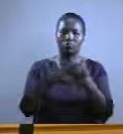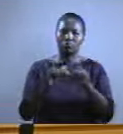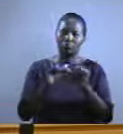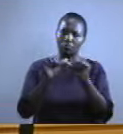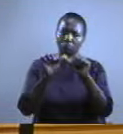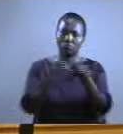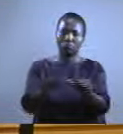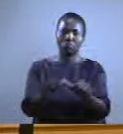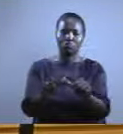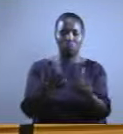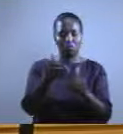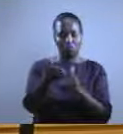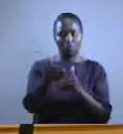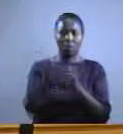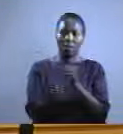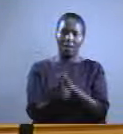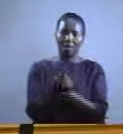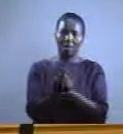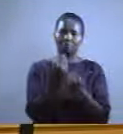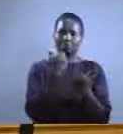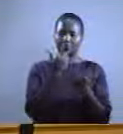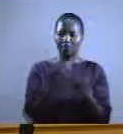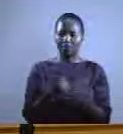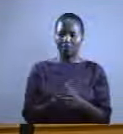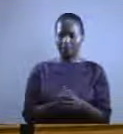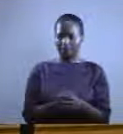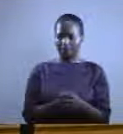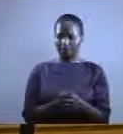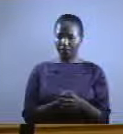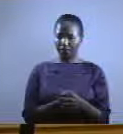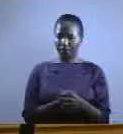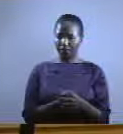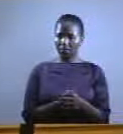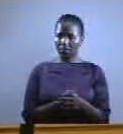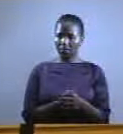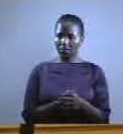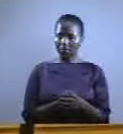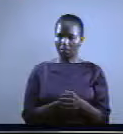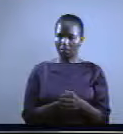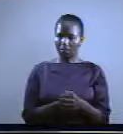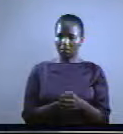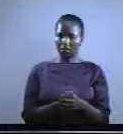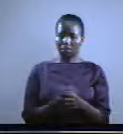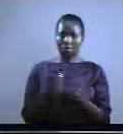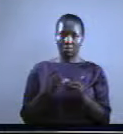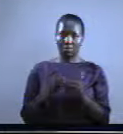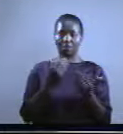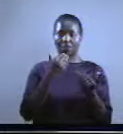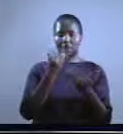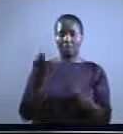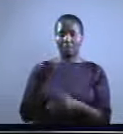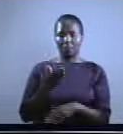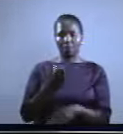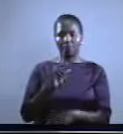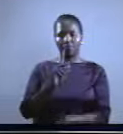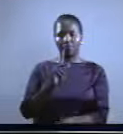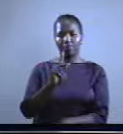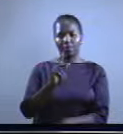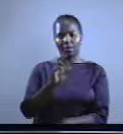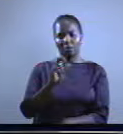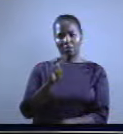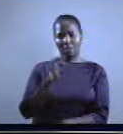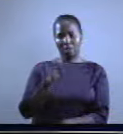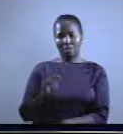as a direct result thereof. I thank you. Thank you, Honourable Member. Honourable Freiden.